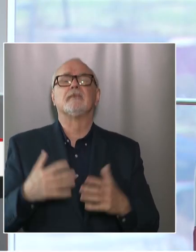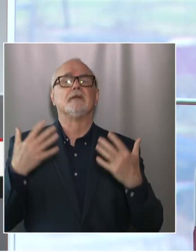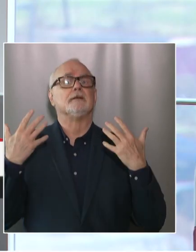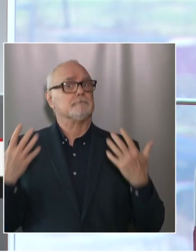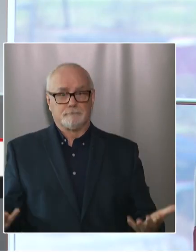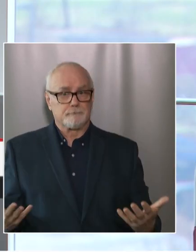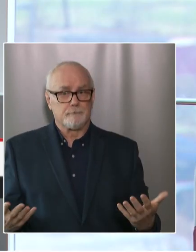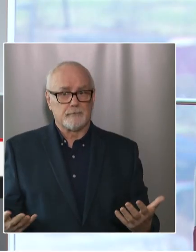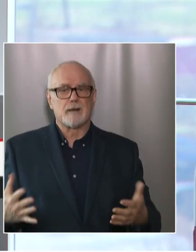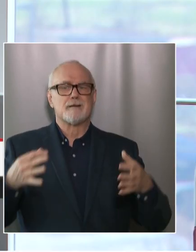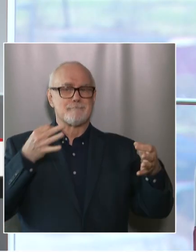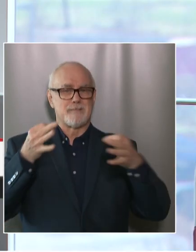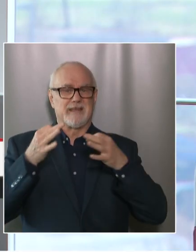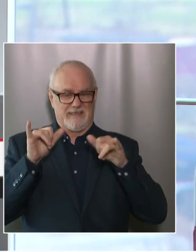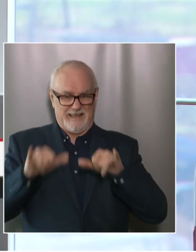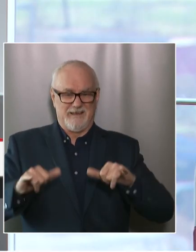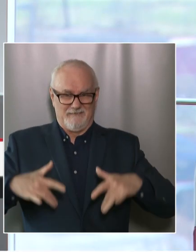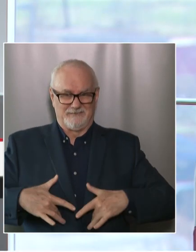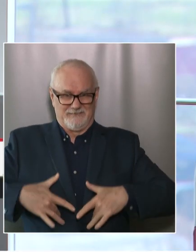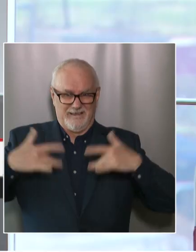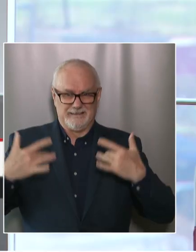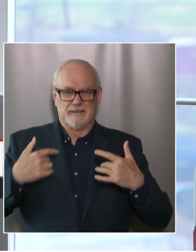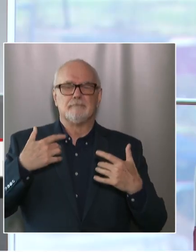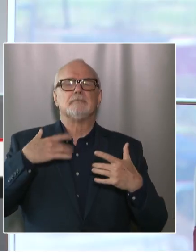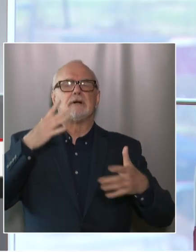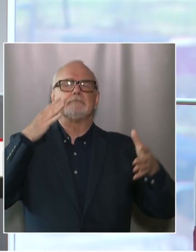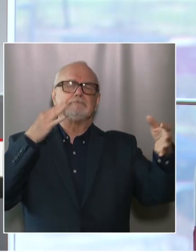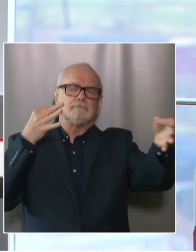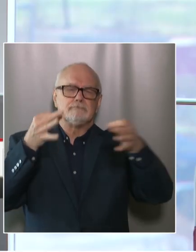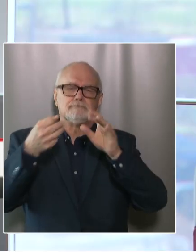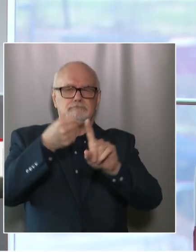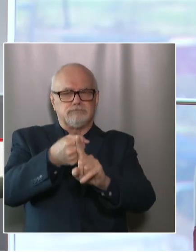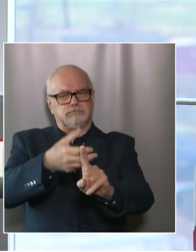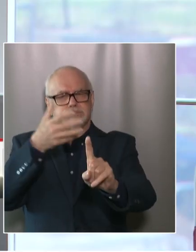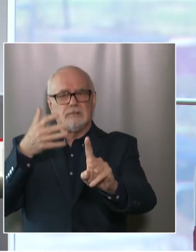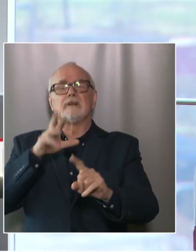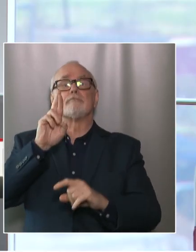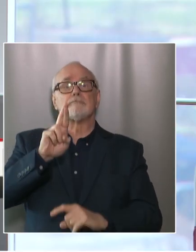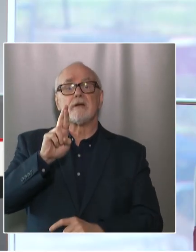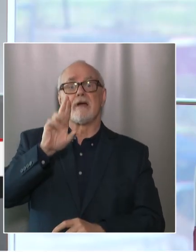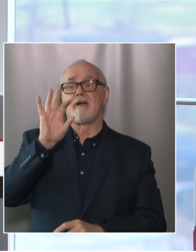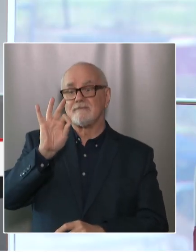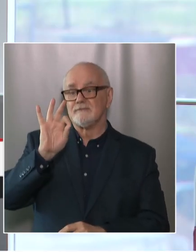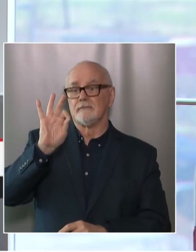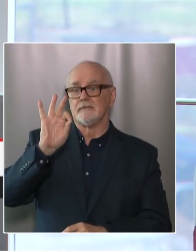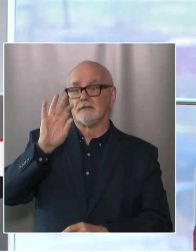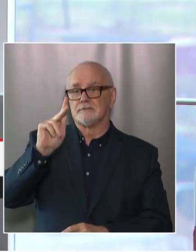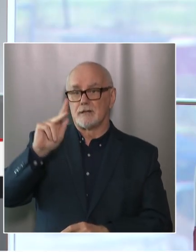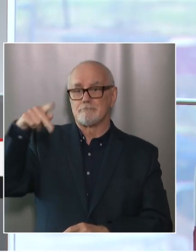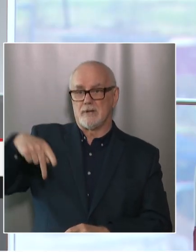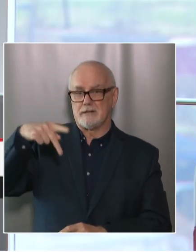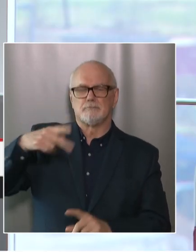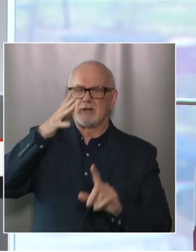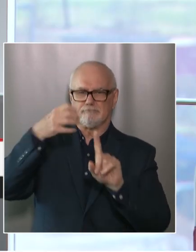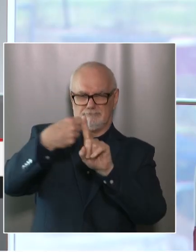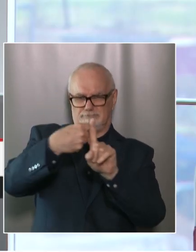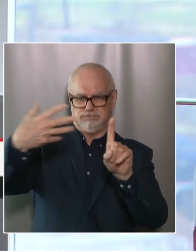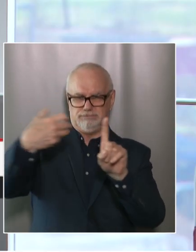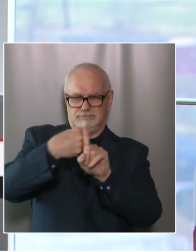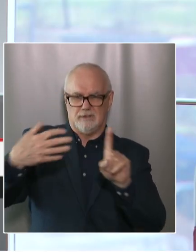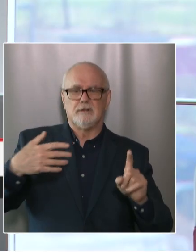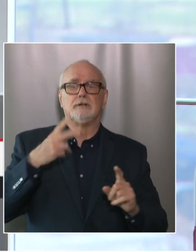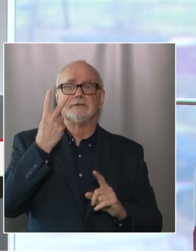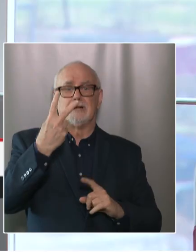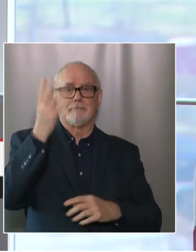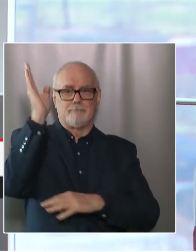about our RFPs. We've got DGS Director Delano Hunter and DMPED Real Estate Director Latrina Owens,